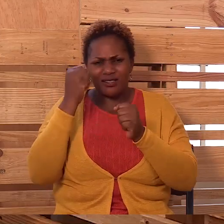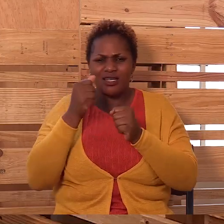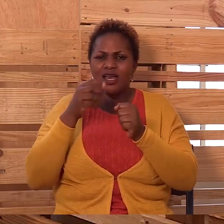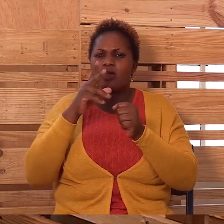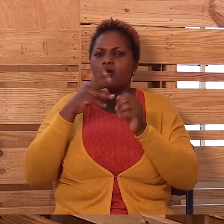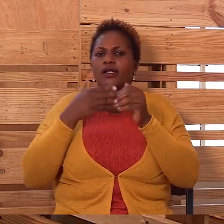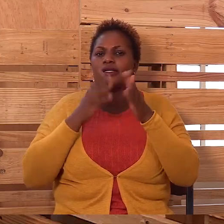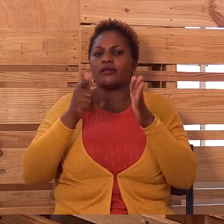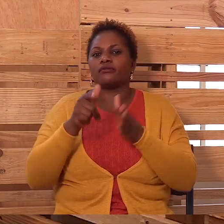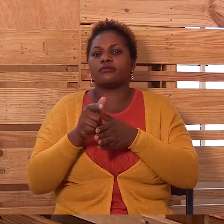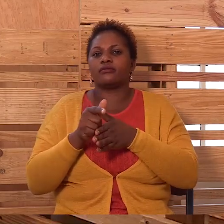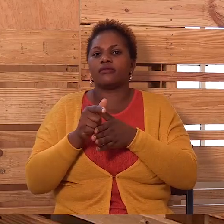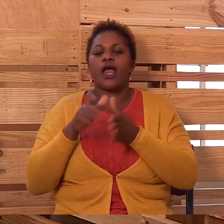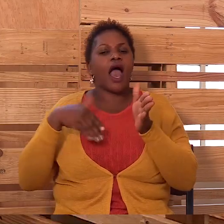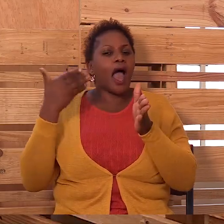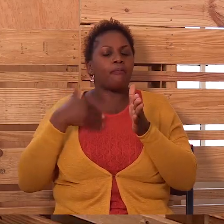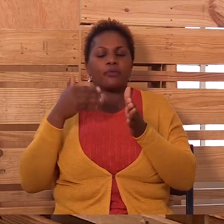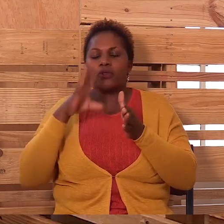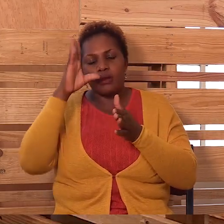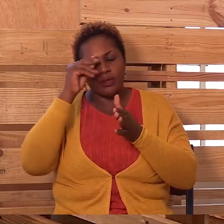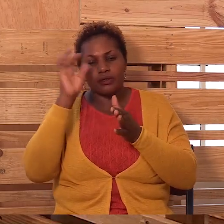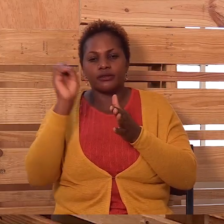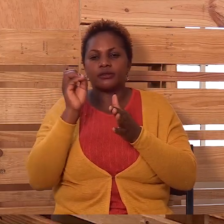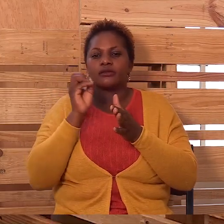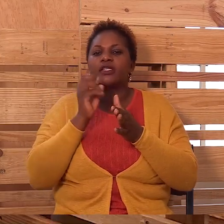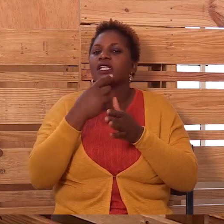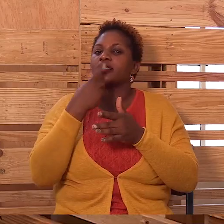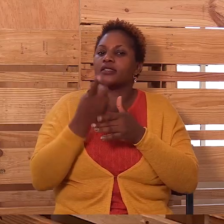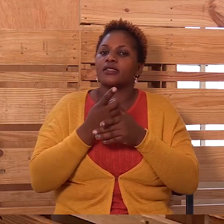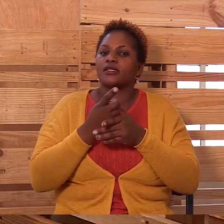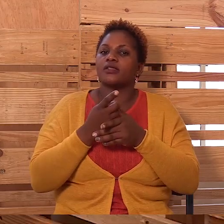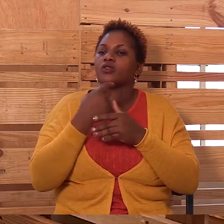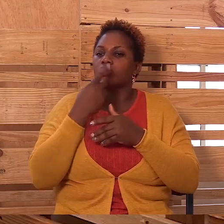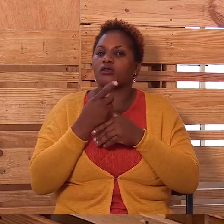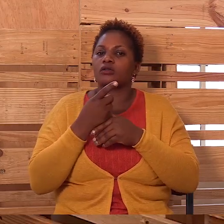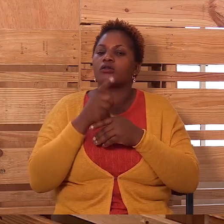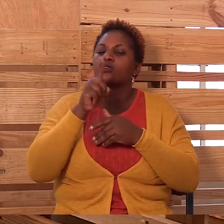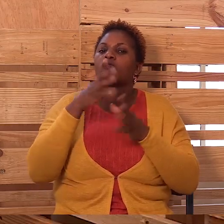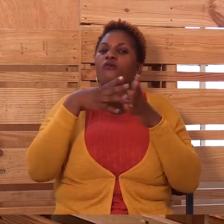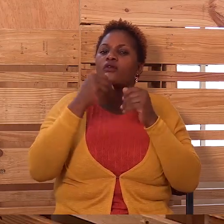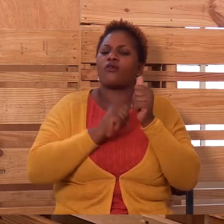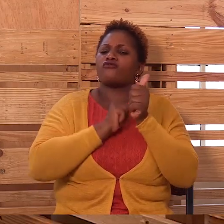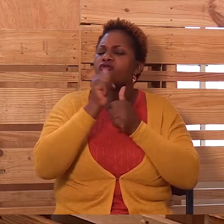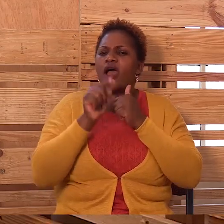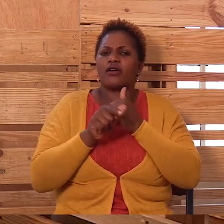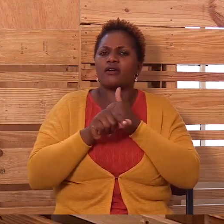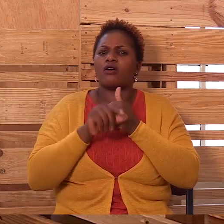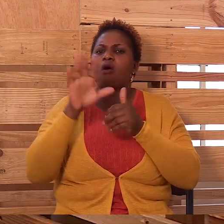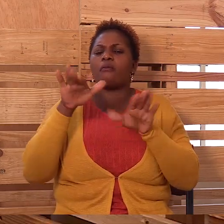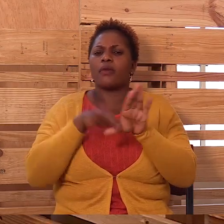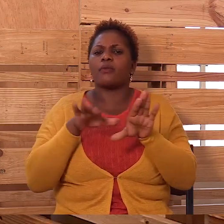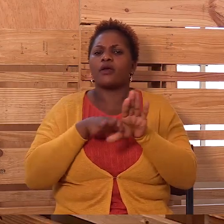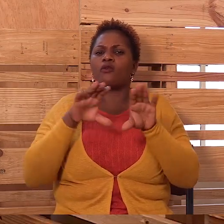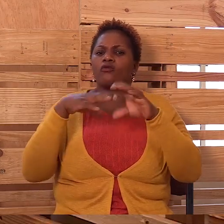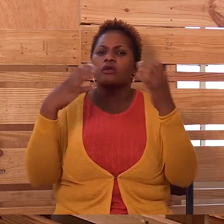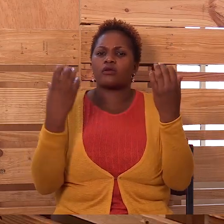And Korah was the leader of this group. They were not happy with Moses. And Korah told Moses, "You have gone too far.